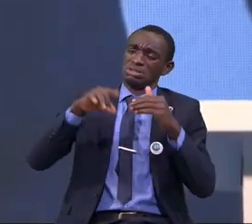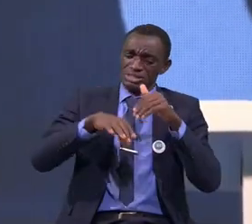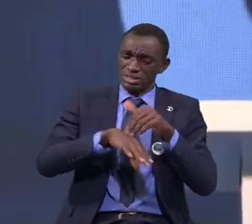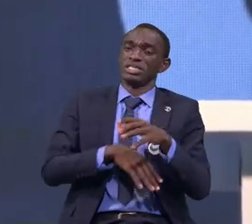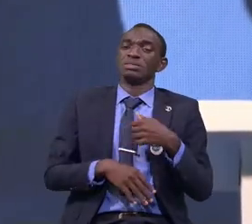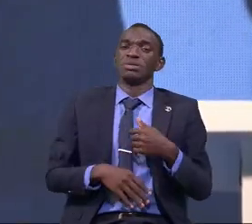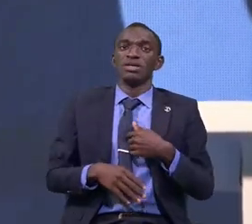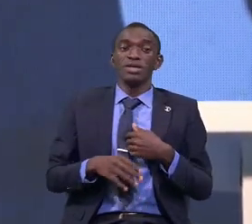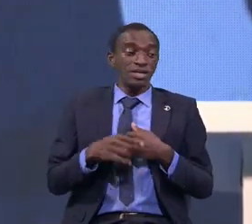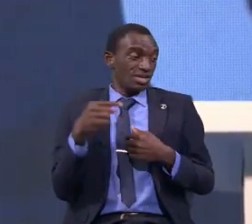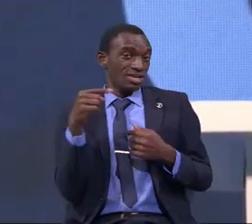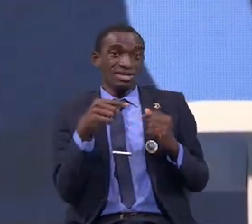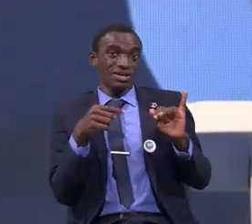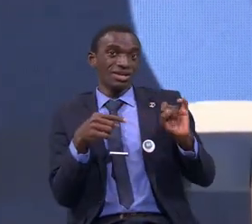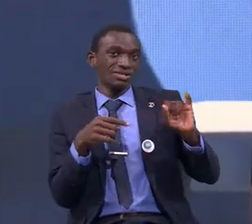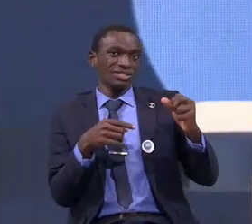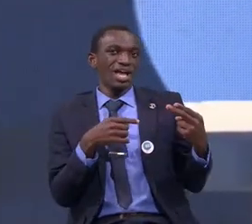heart, holiness of life,